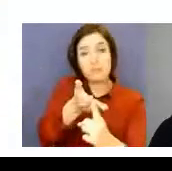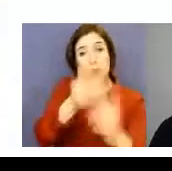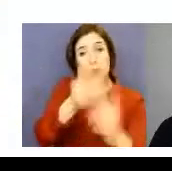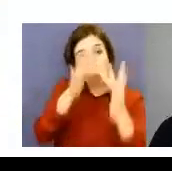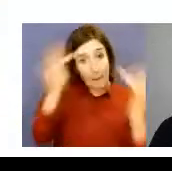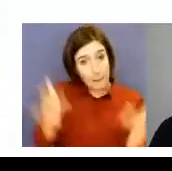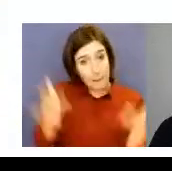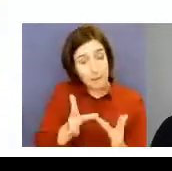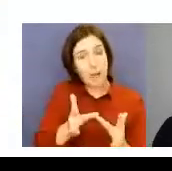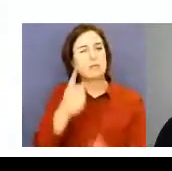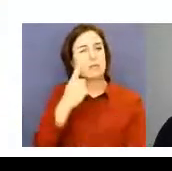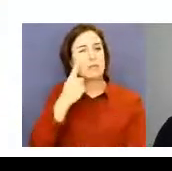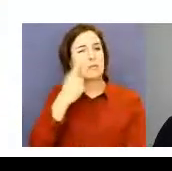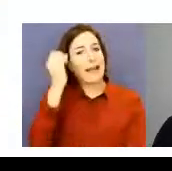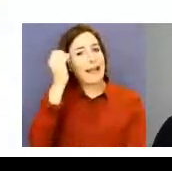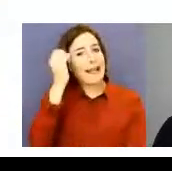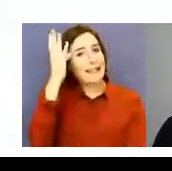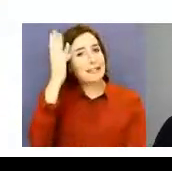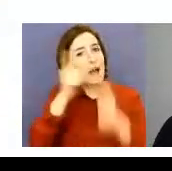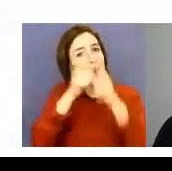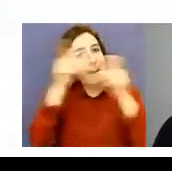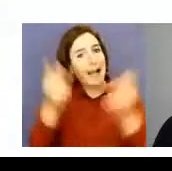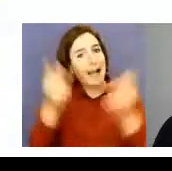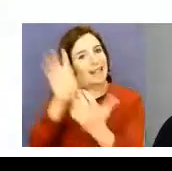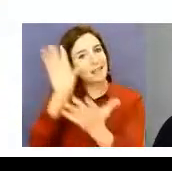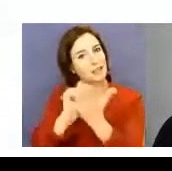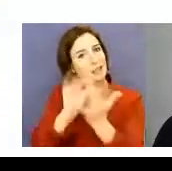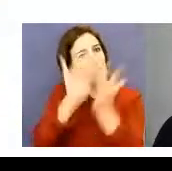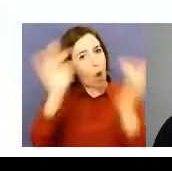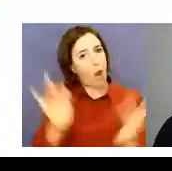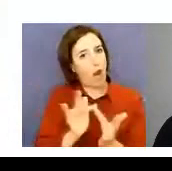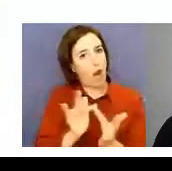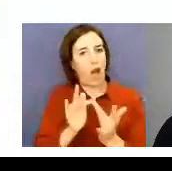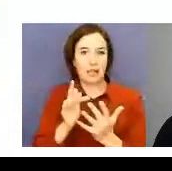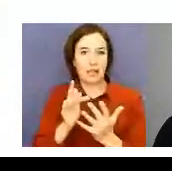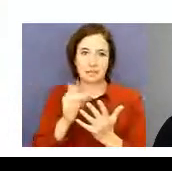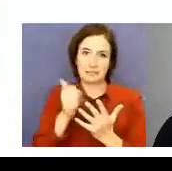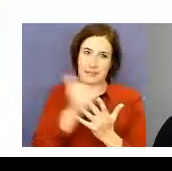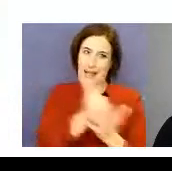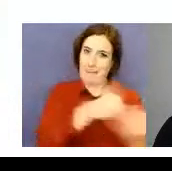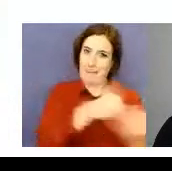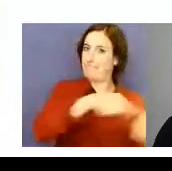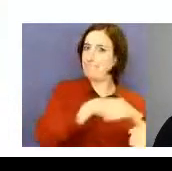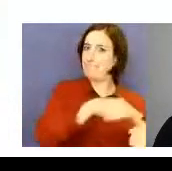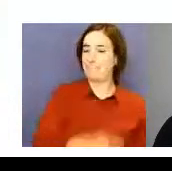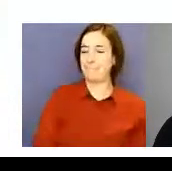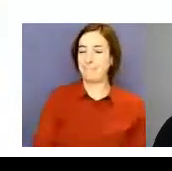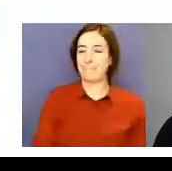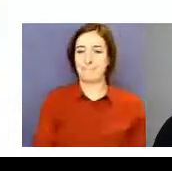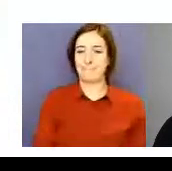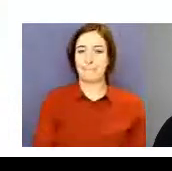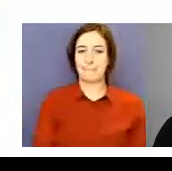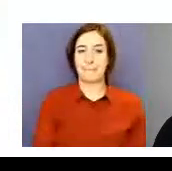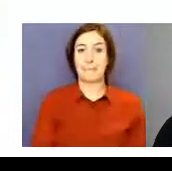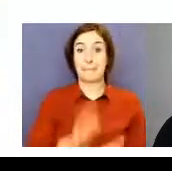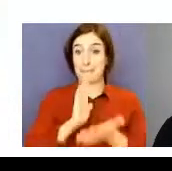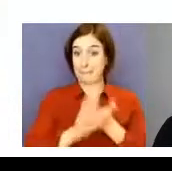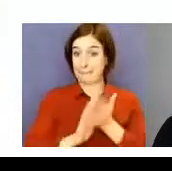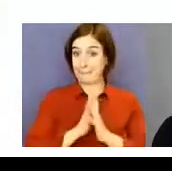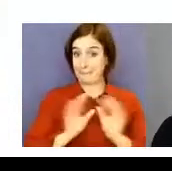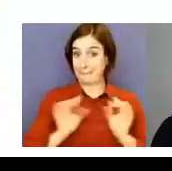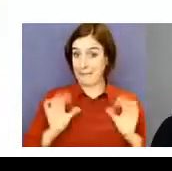insight pack on the website to see how to support that audience further. And that is all from me.